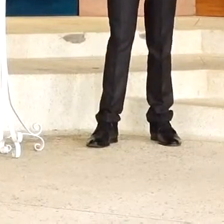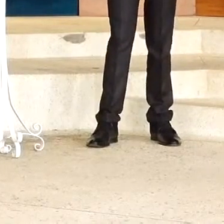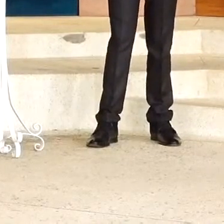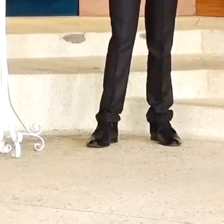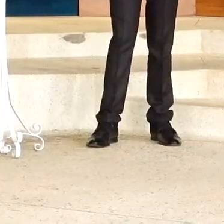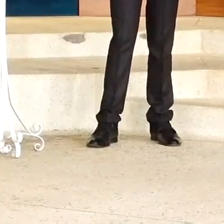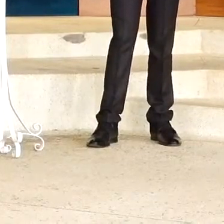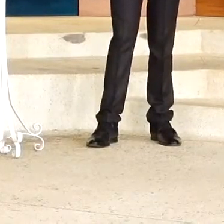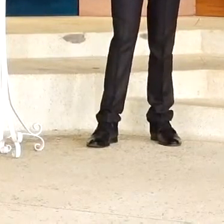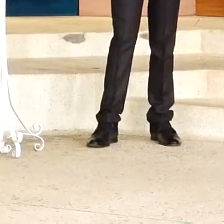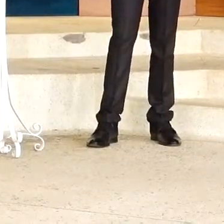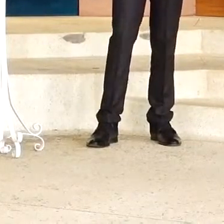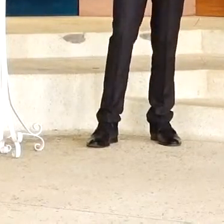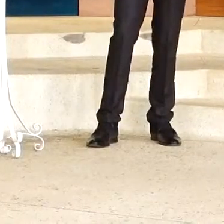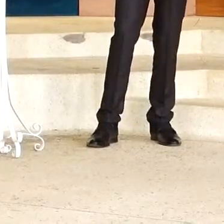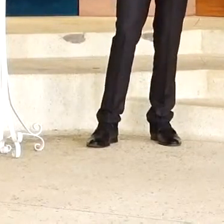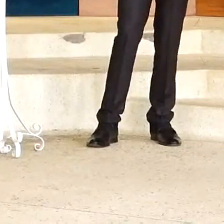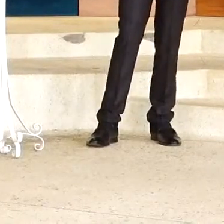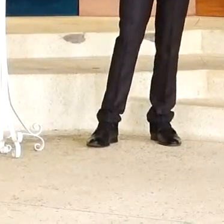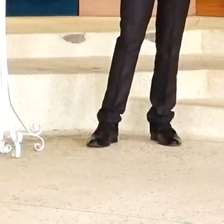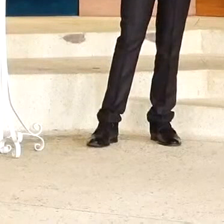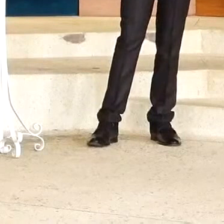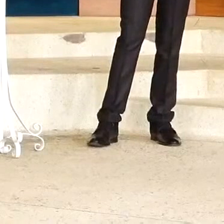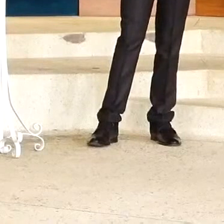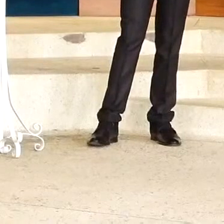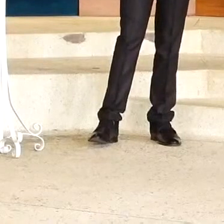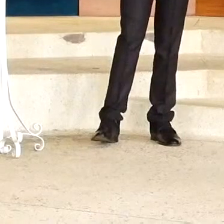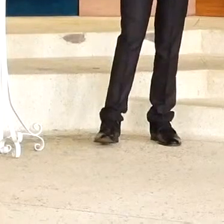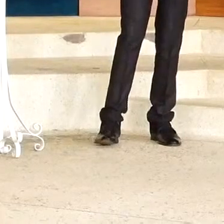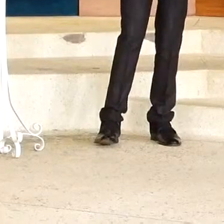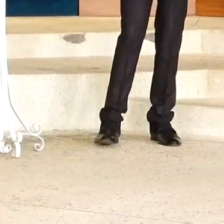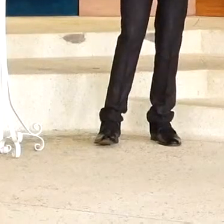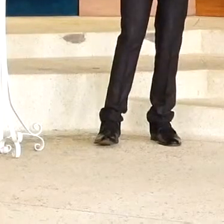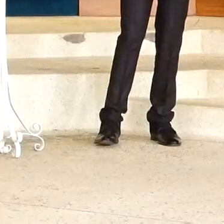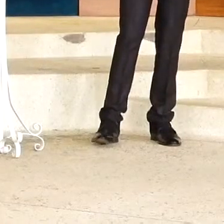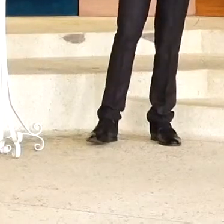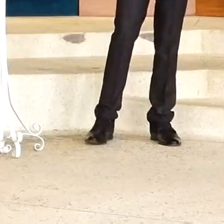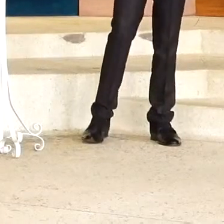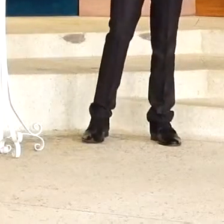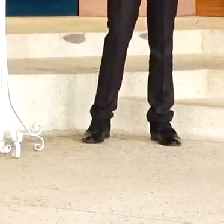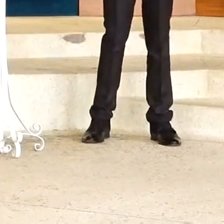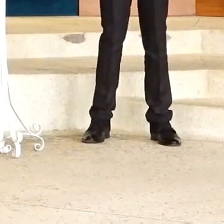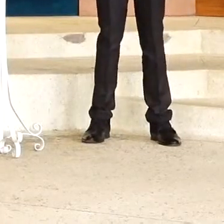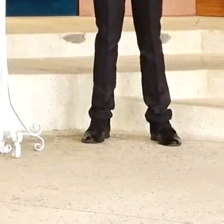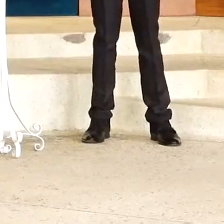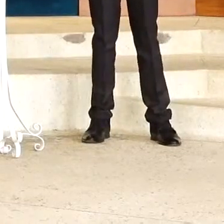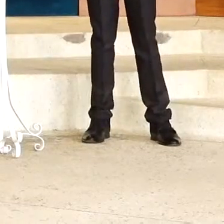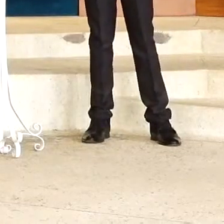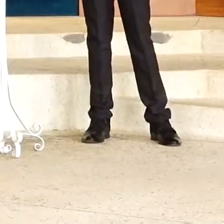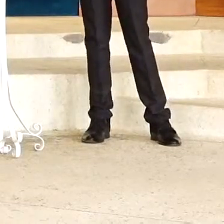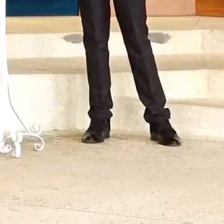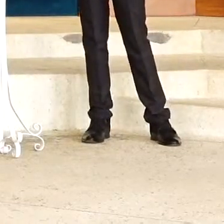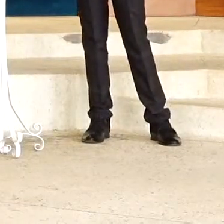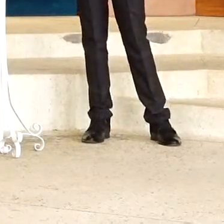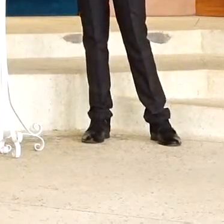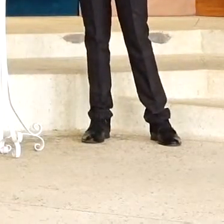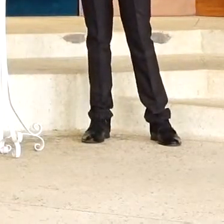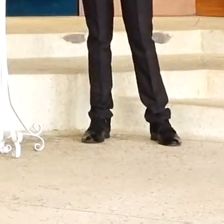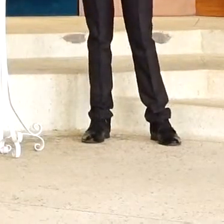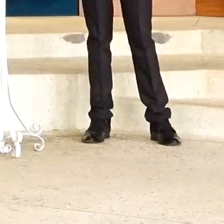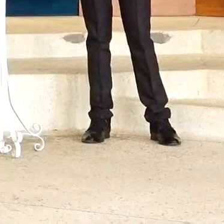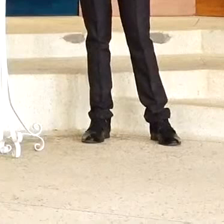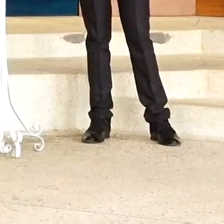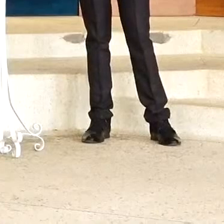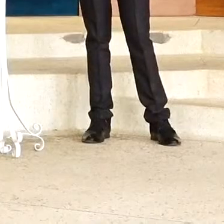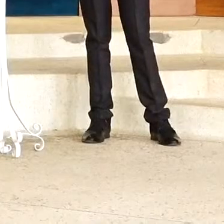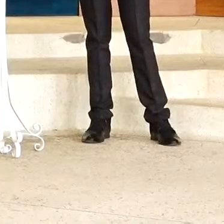at the outer court, and Jesus sacrificed his life here on earth. Where is the outer court of the heavenly sanctuary,